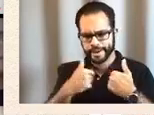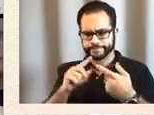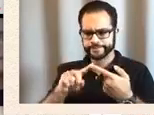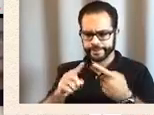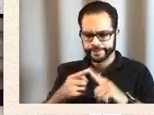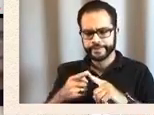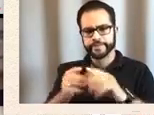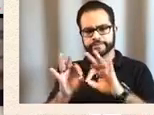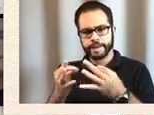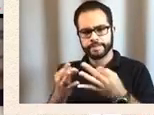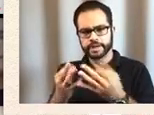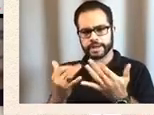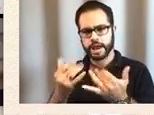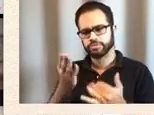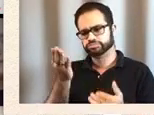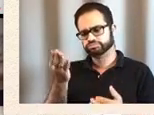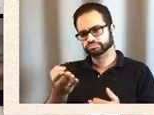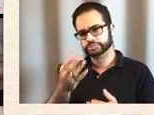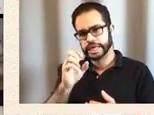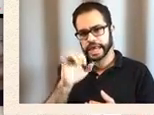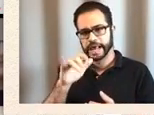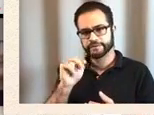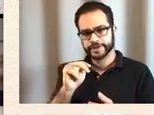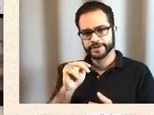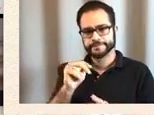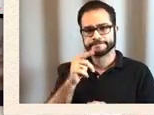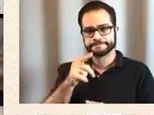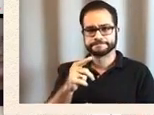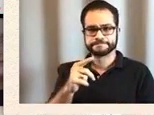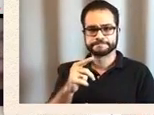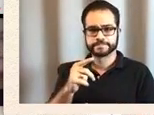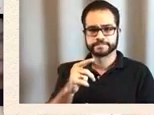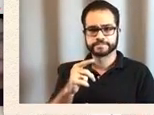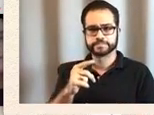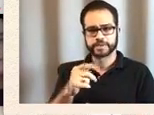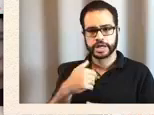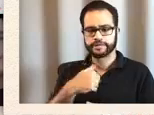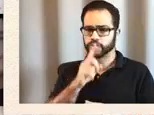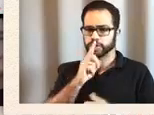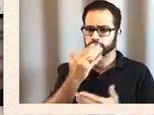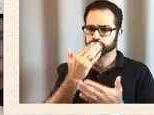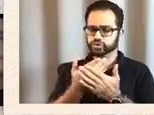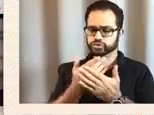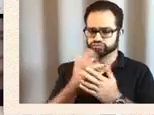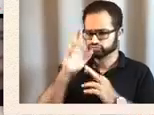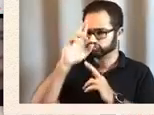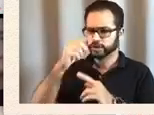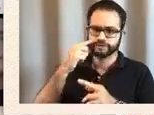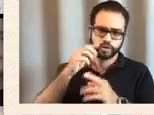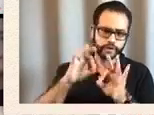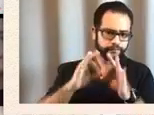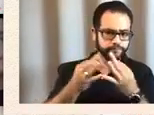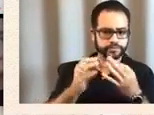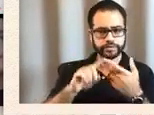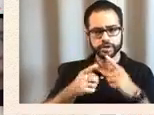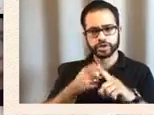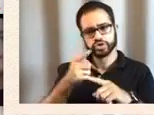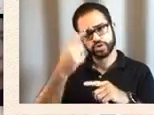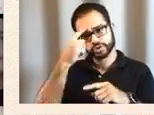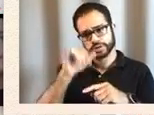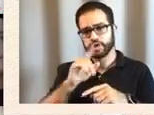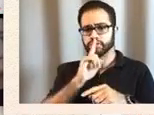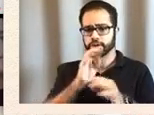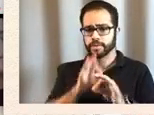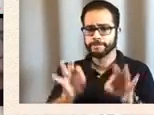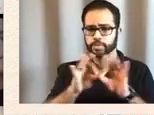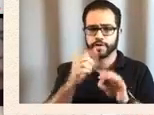you, Evan, because you seem to hold that very highly, and you thought that was really important for your high school experiences. So